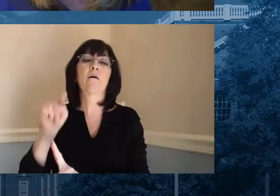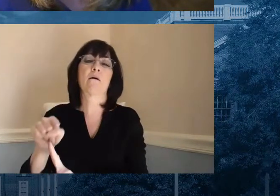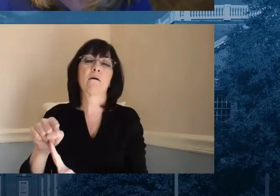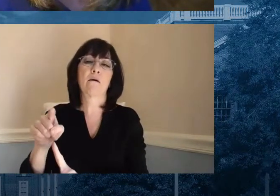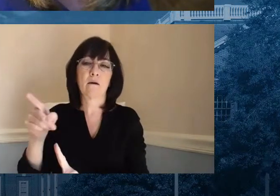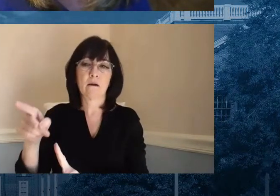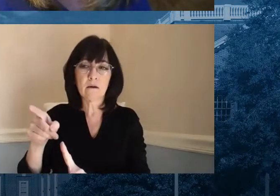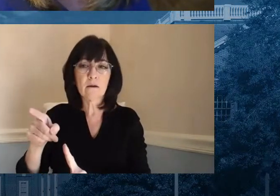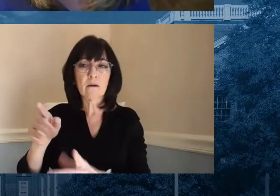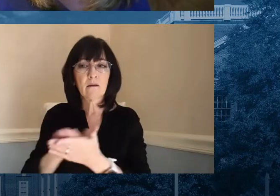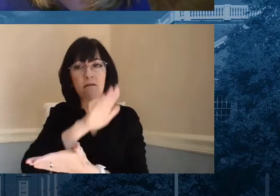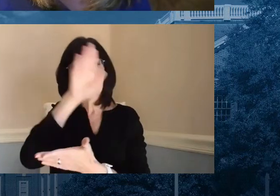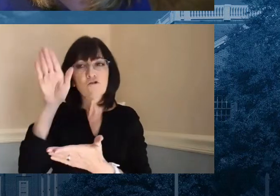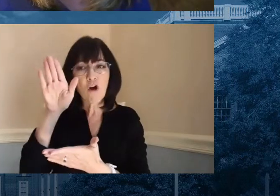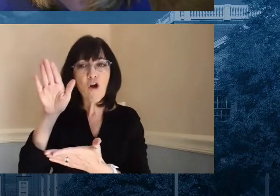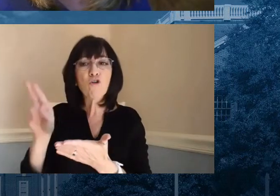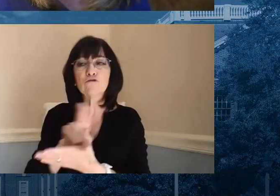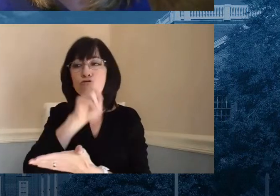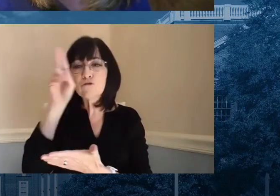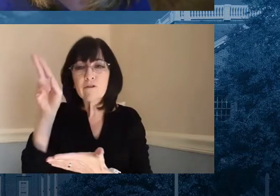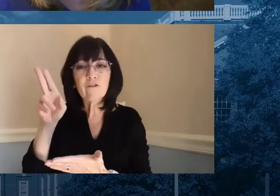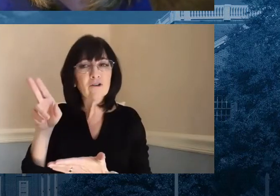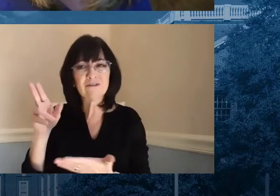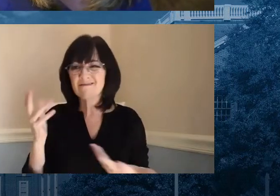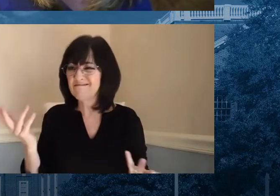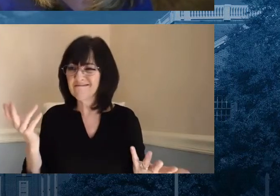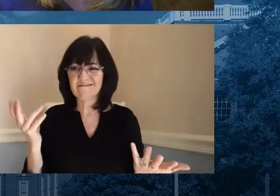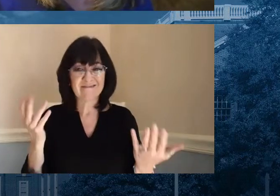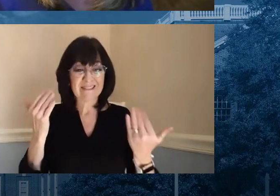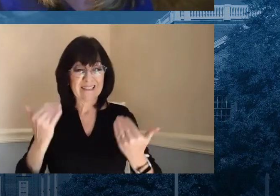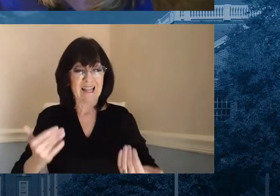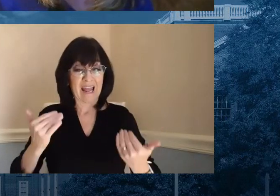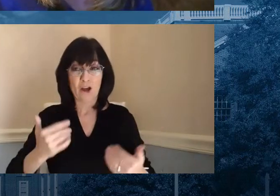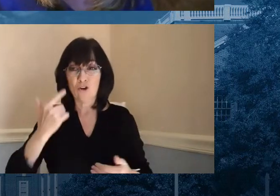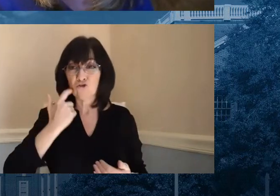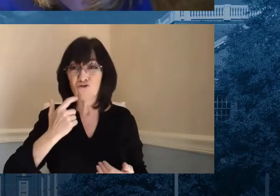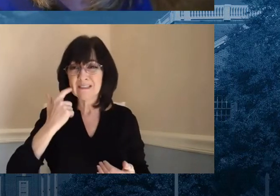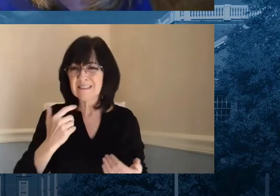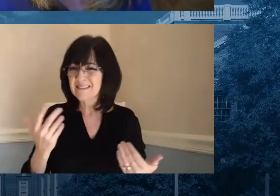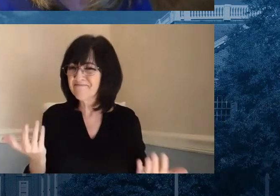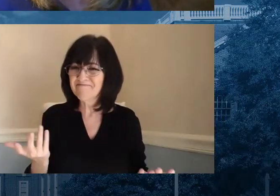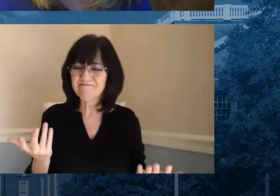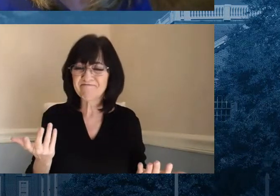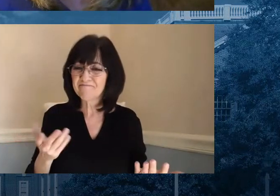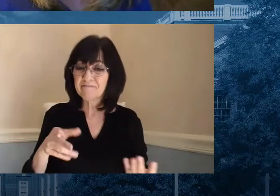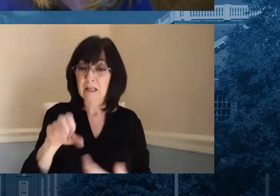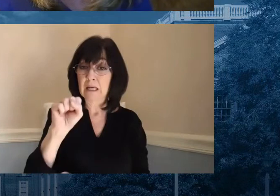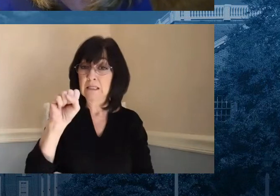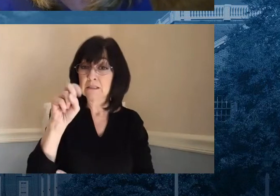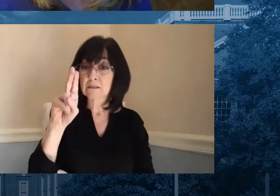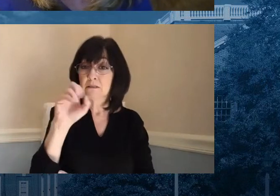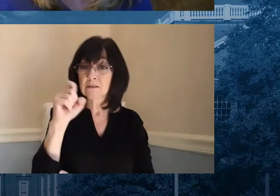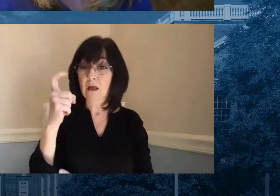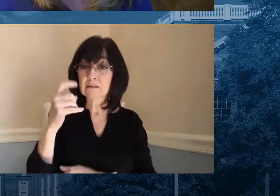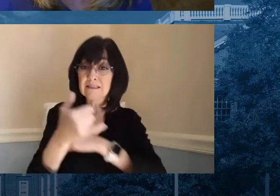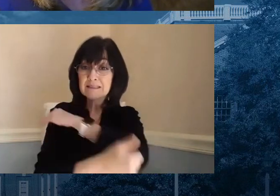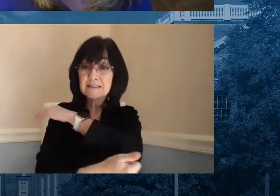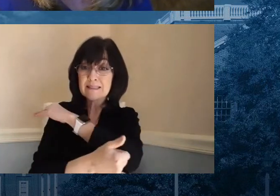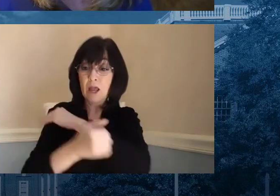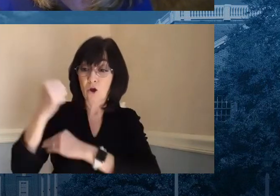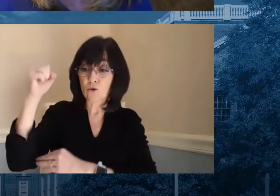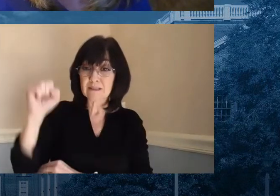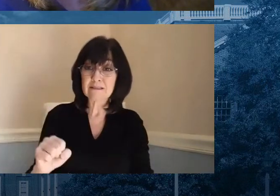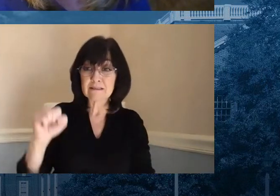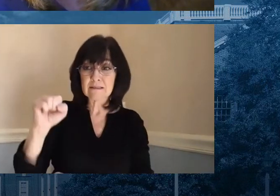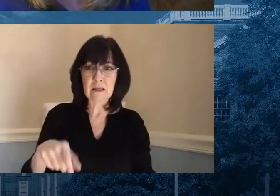not in Sussex County as much. Now they've got a higher vaccination rate down there. It's hard to explain whether